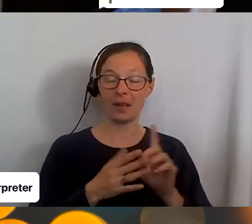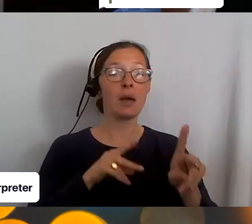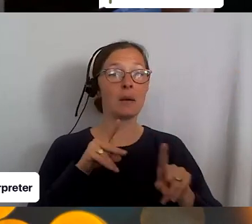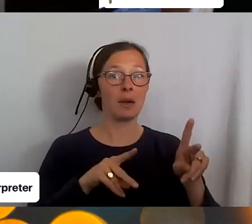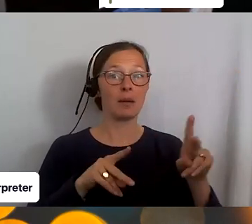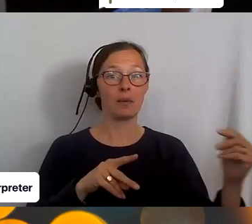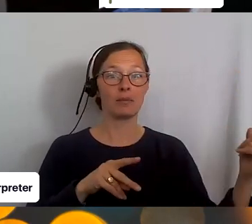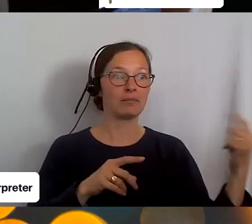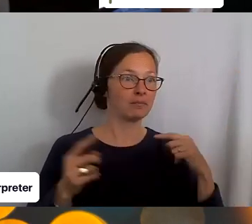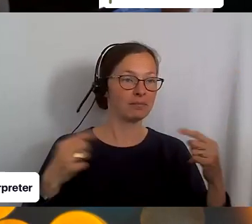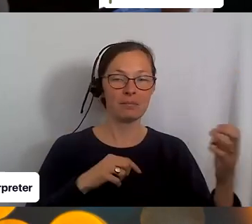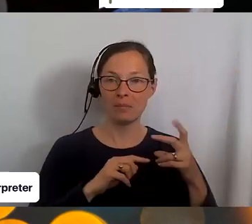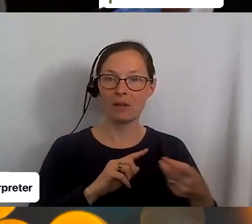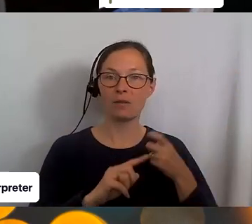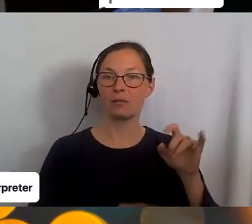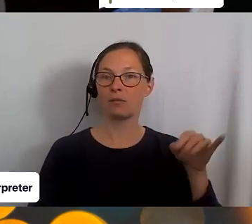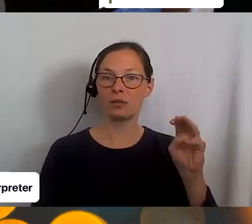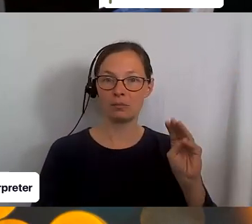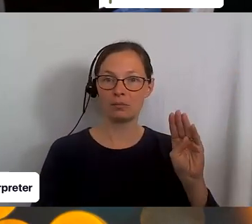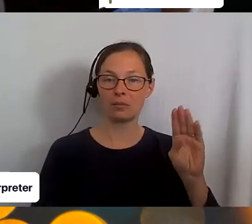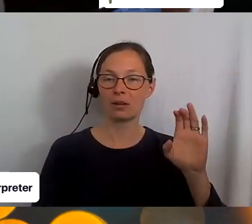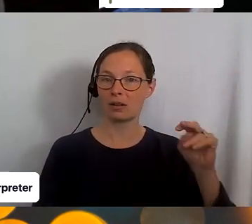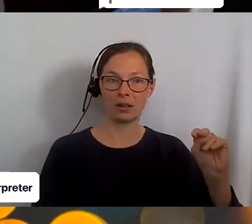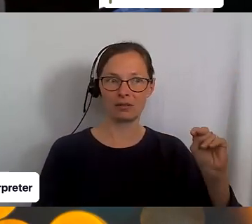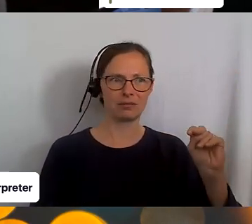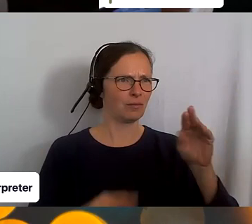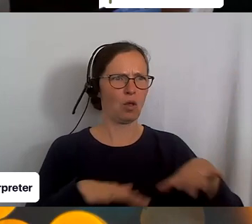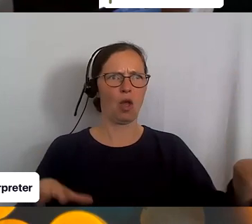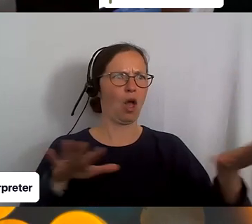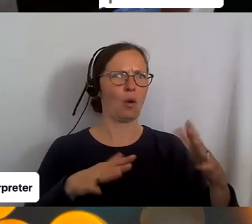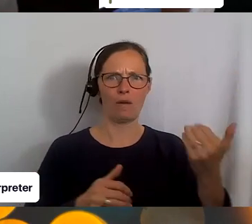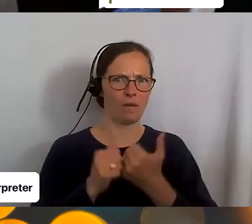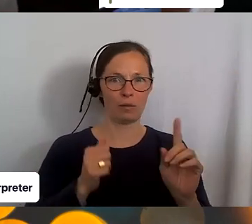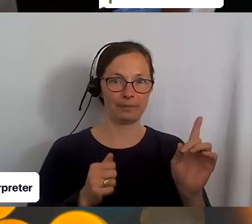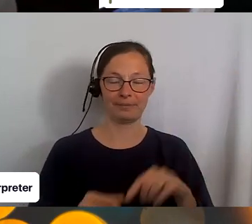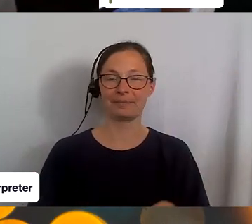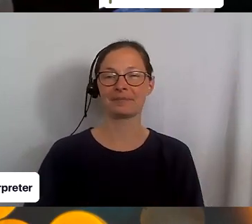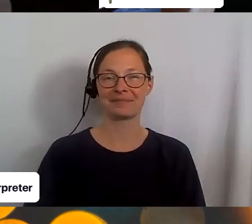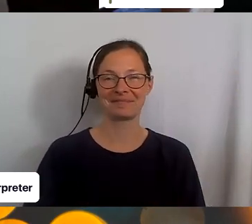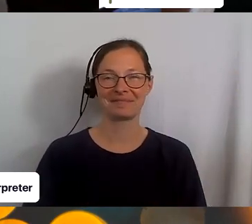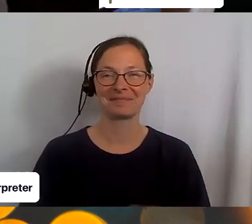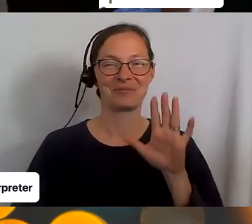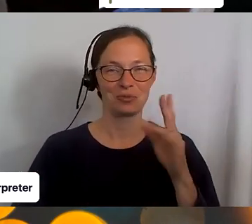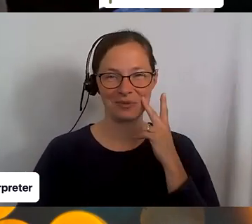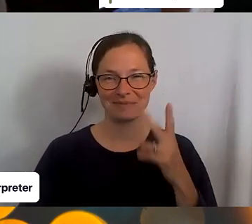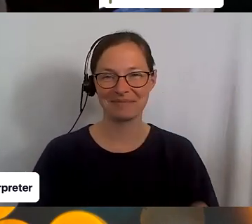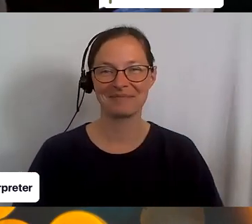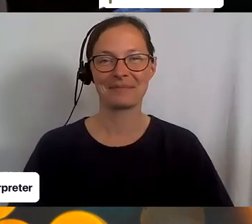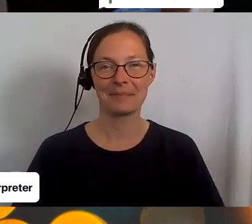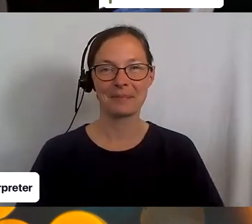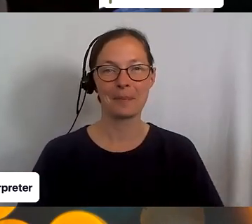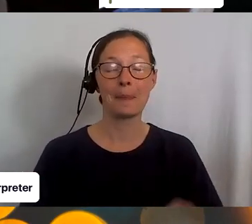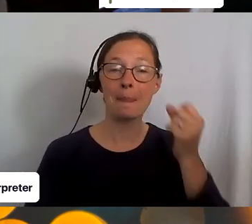from JibCon, they're everywhere. They're all over. All over the place. Great to see.